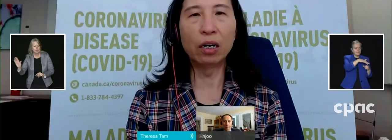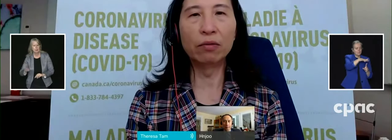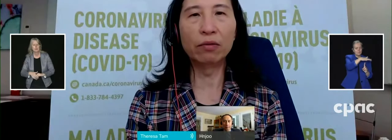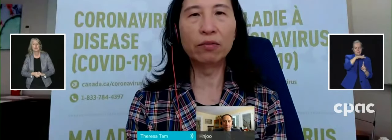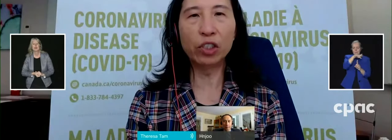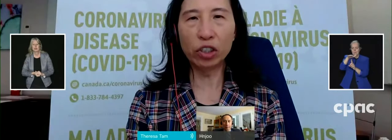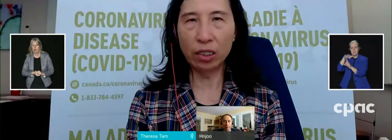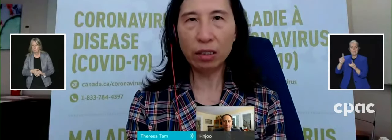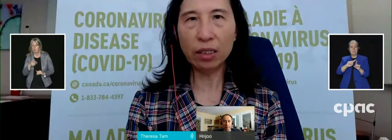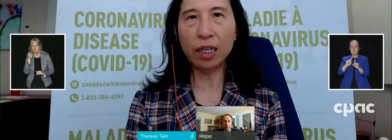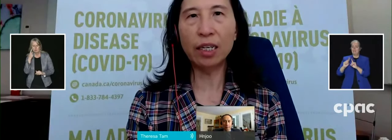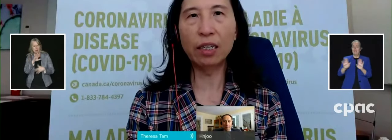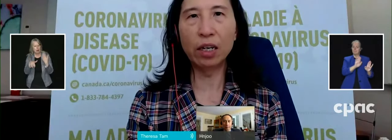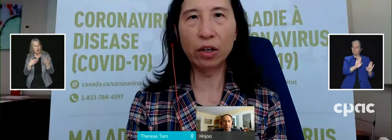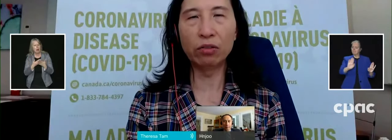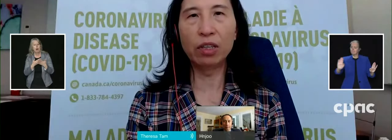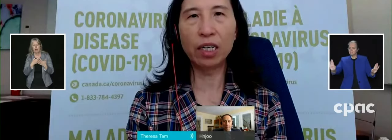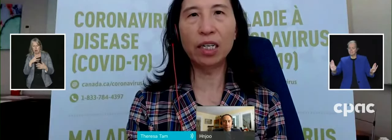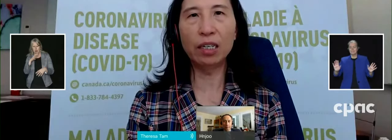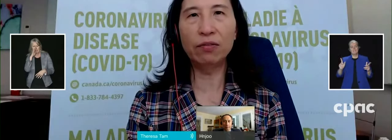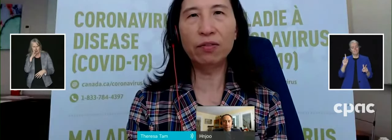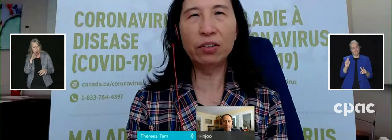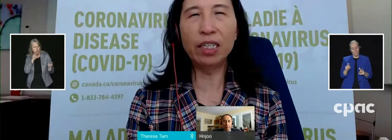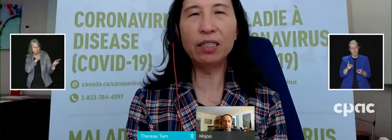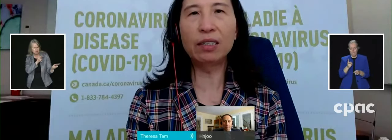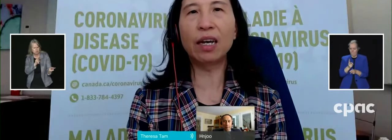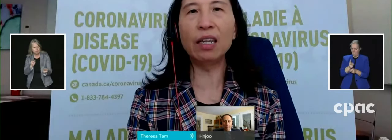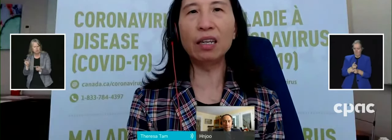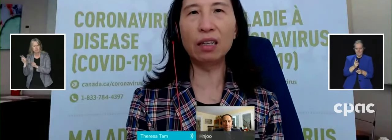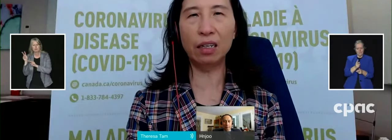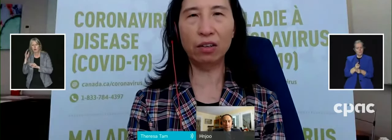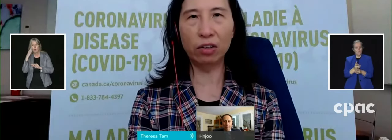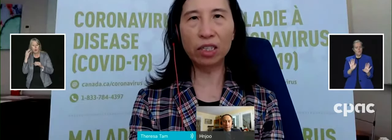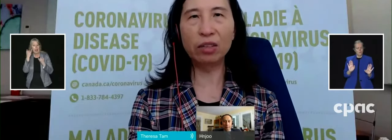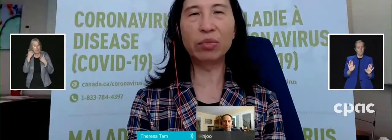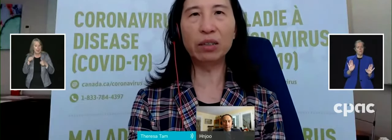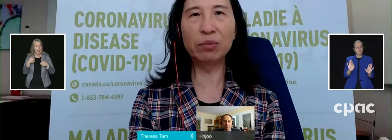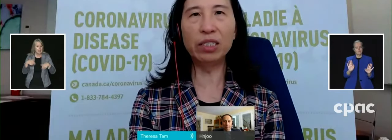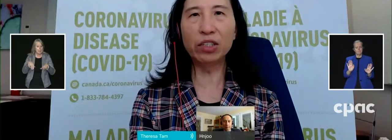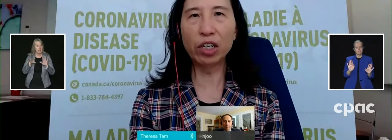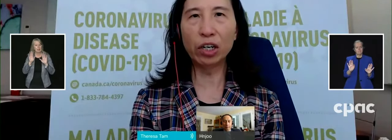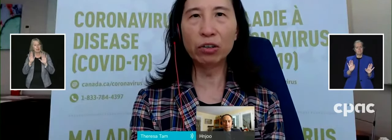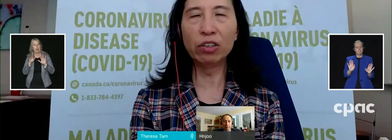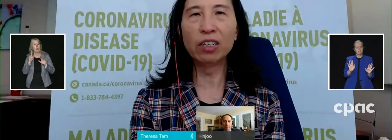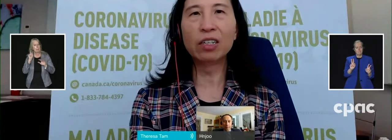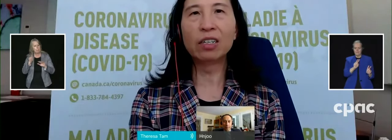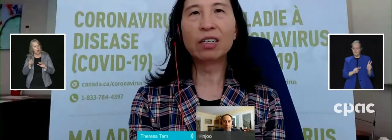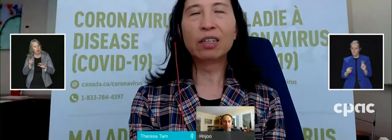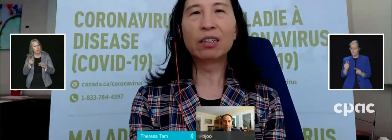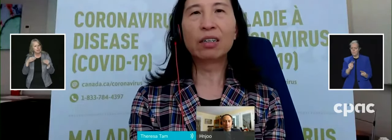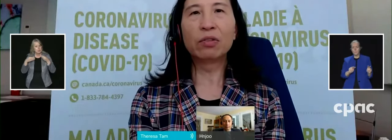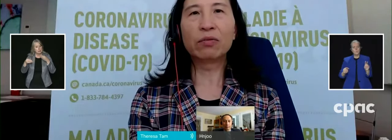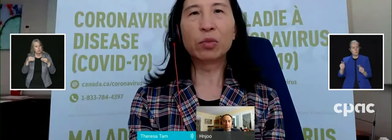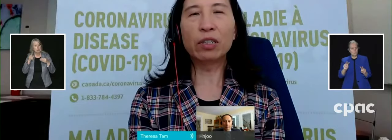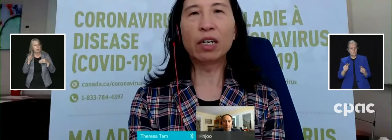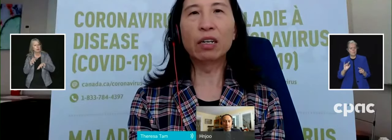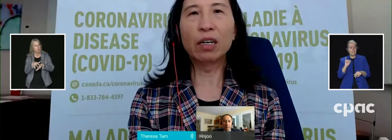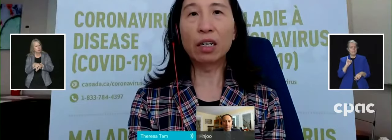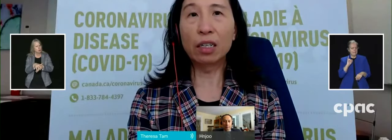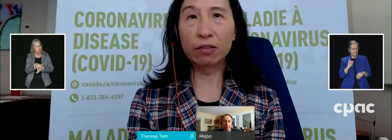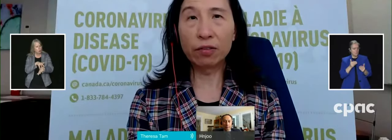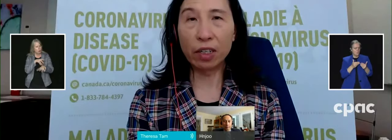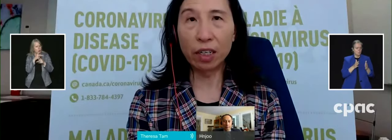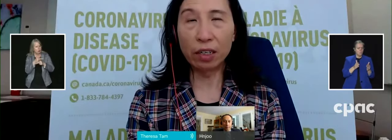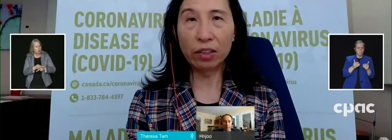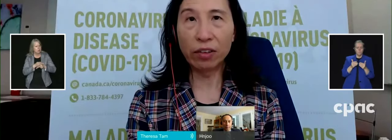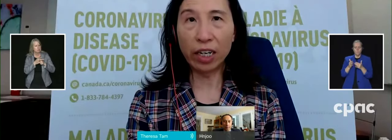all vigilant and know that if you ease anything at all, it better be slow with a lot